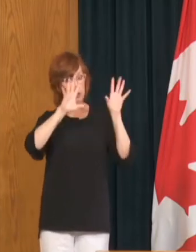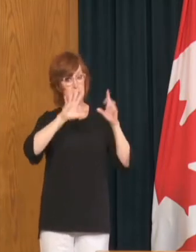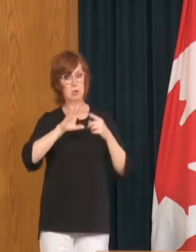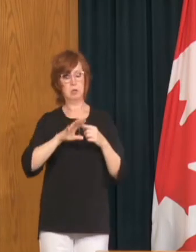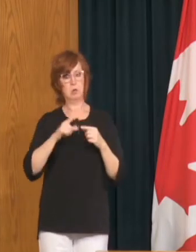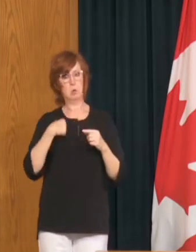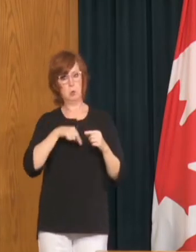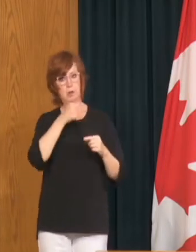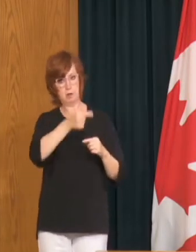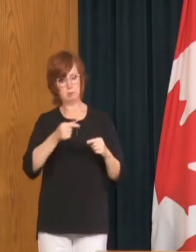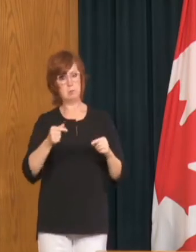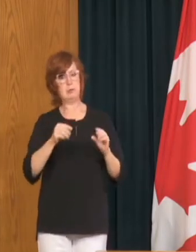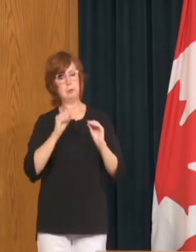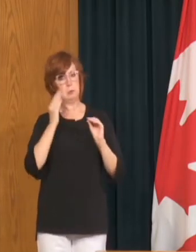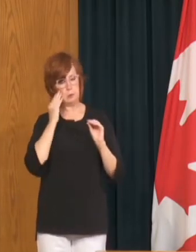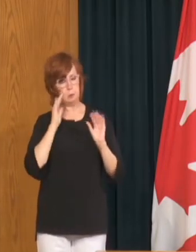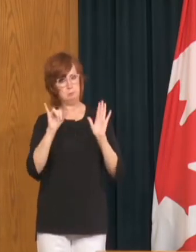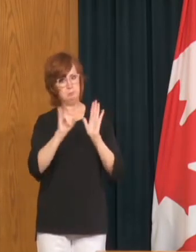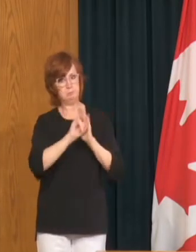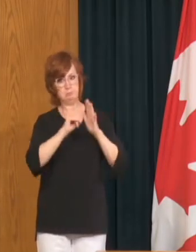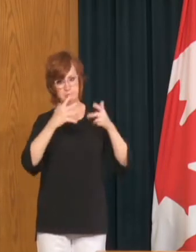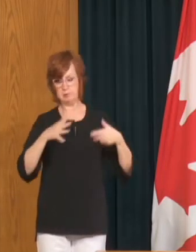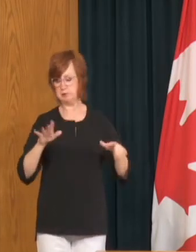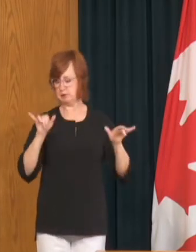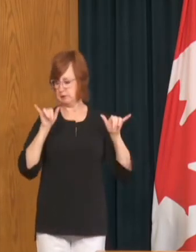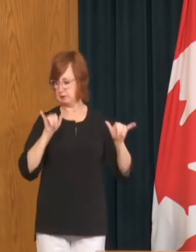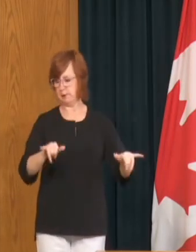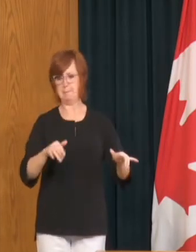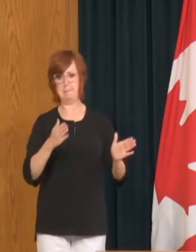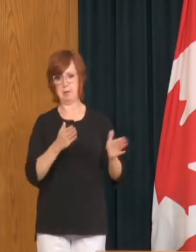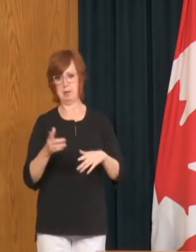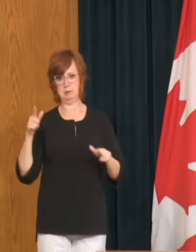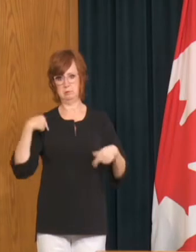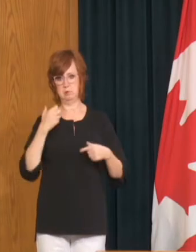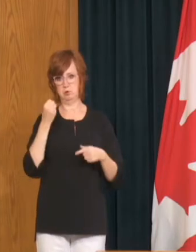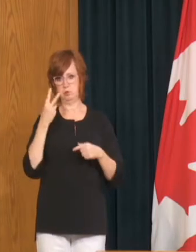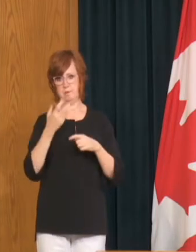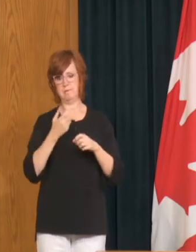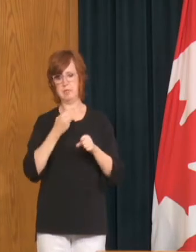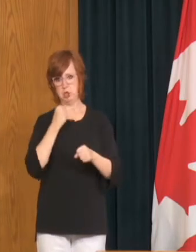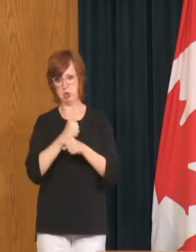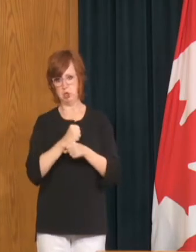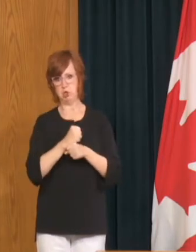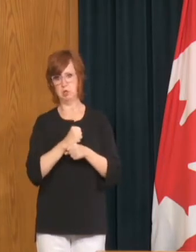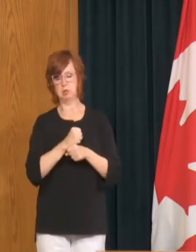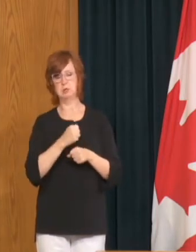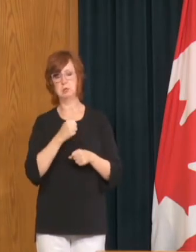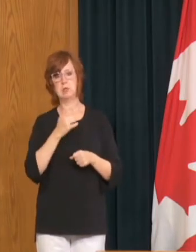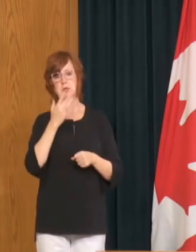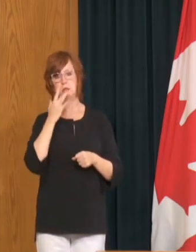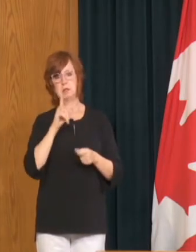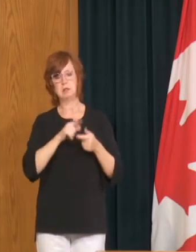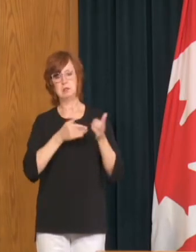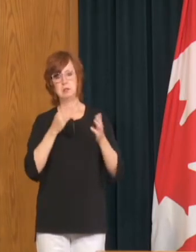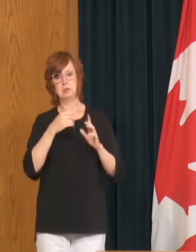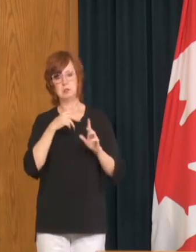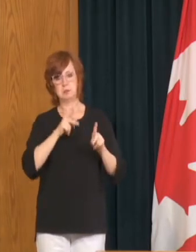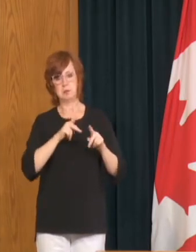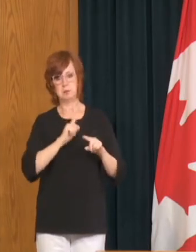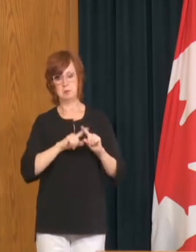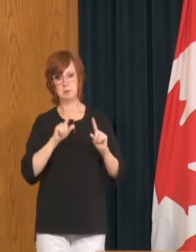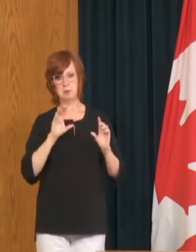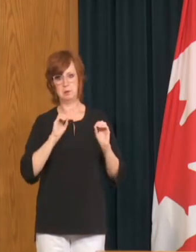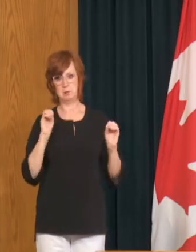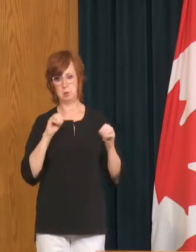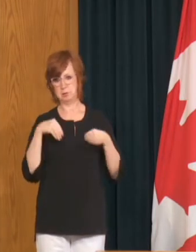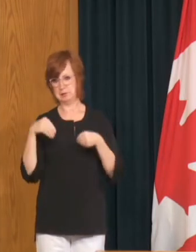election, what our intents have been for the last dozen years that we've had the honor to serve the people of the province. There's going to be no selling off